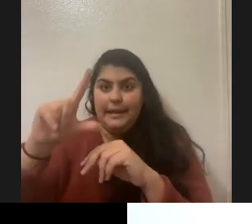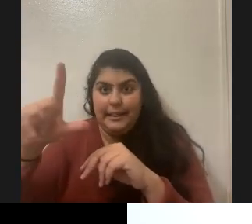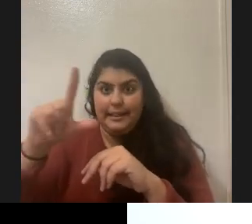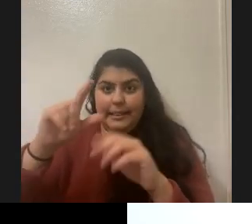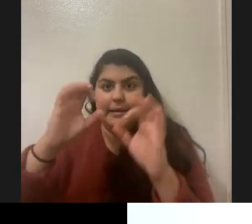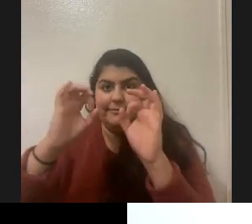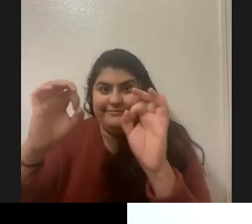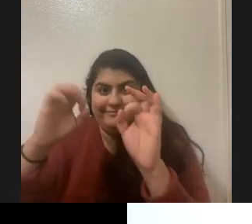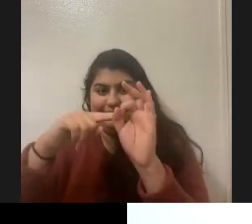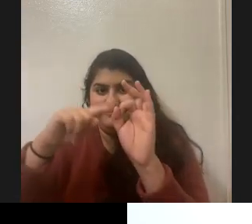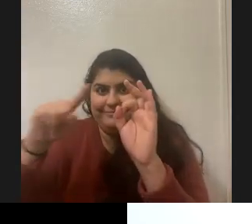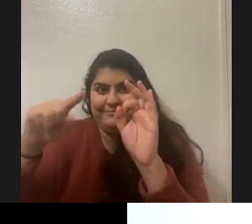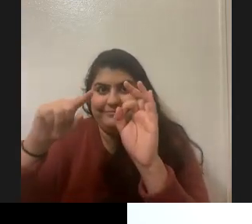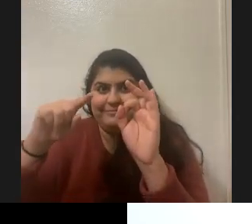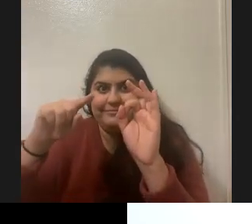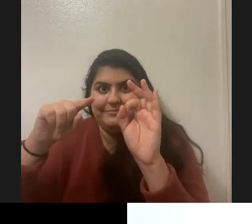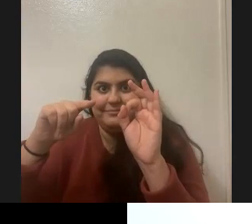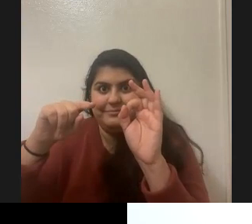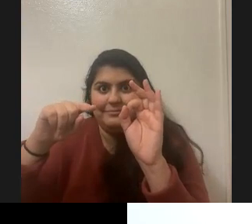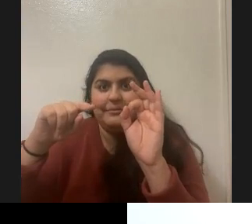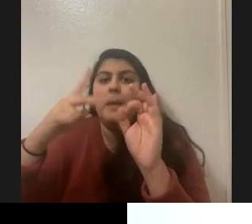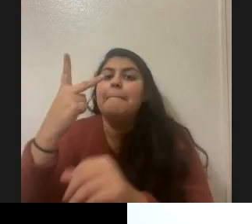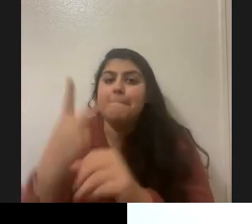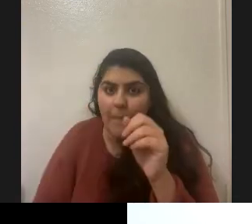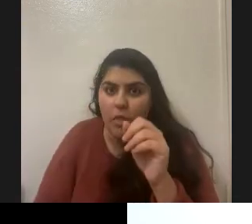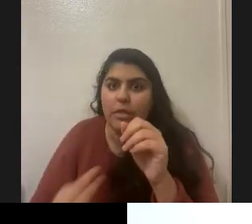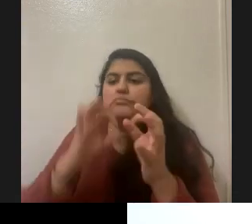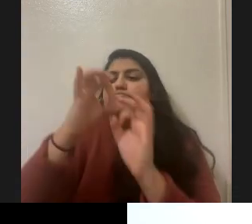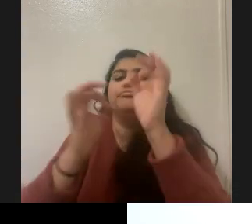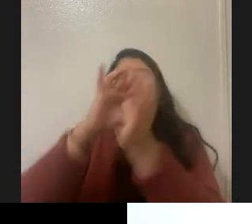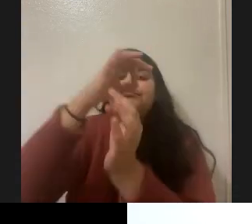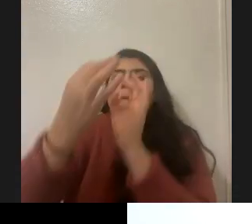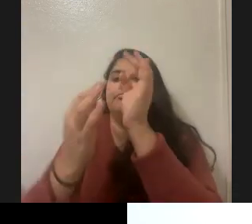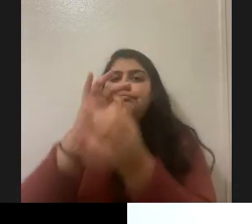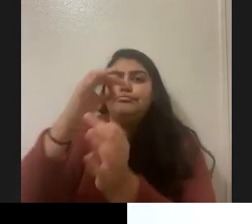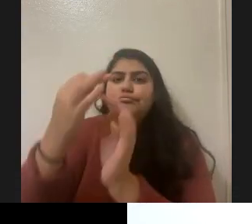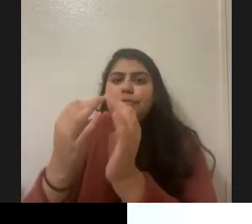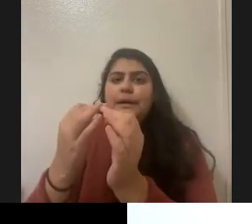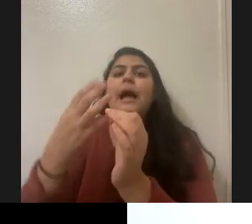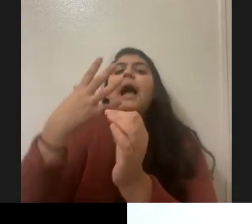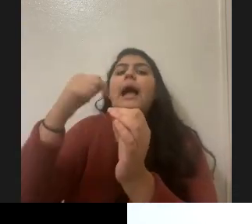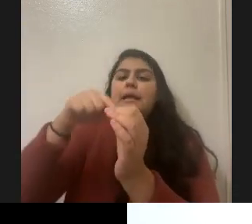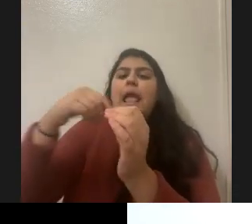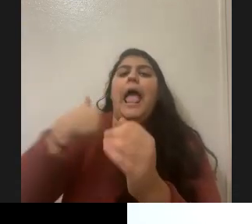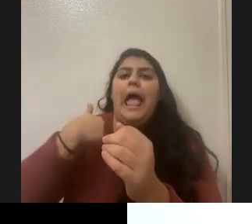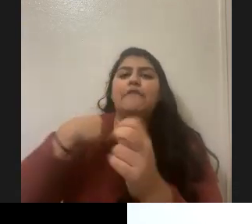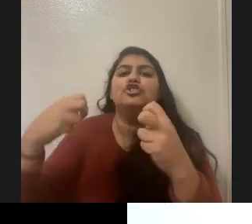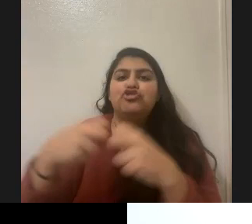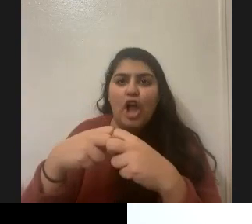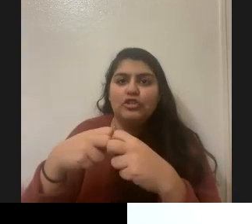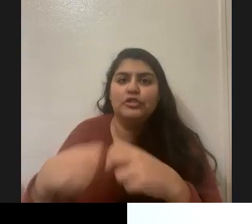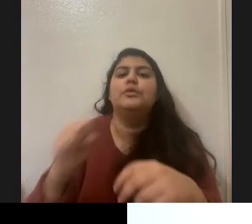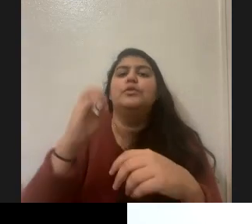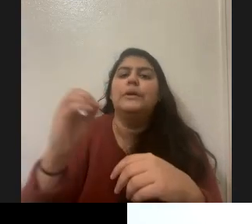of components, and those are just elements, they kind of just float around, and they are charged, I believe. So seawater is